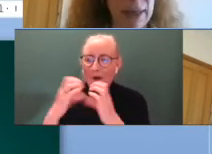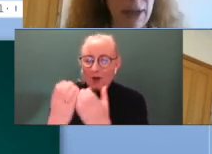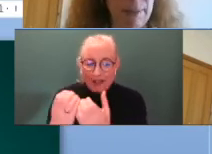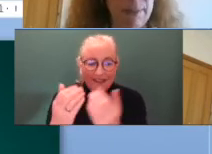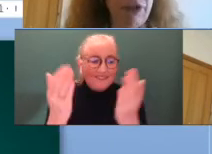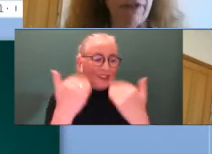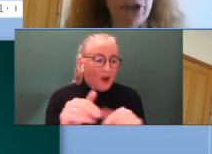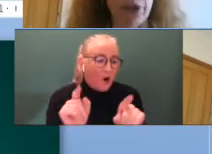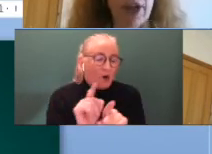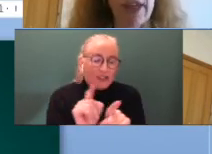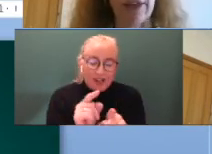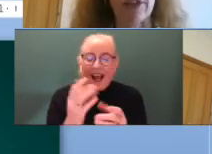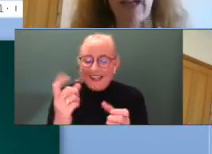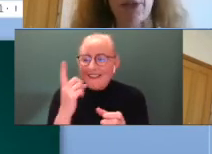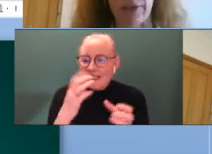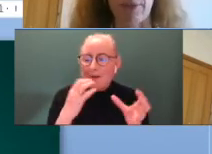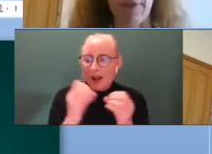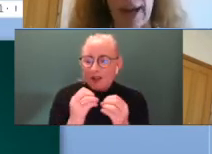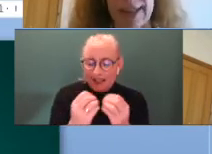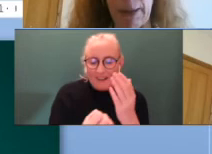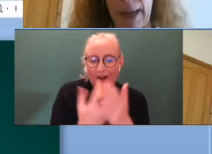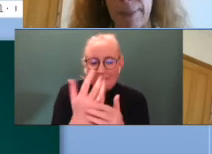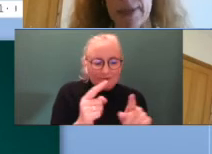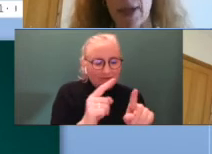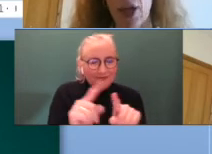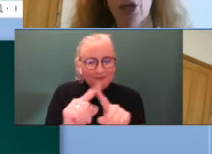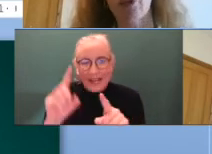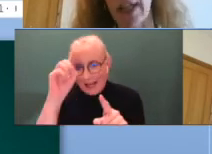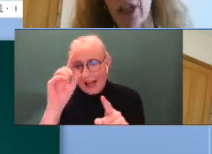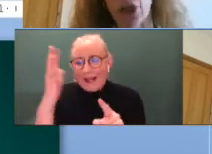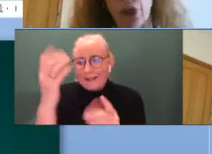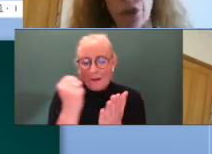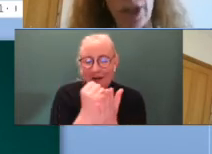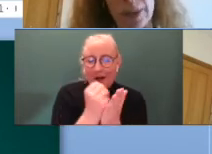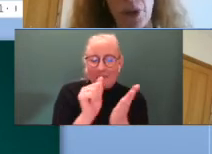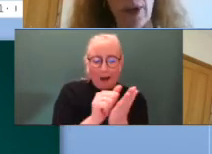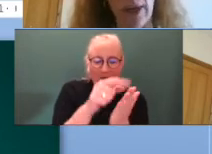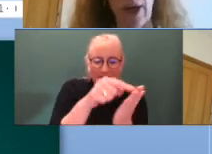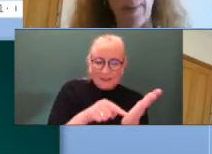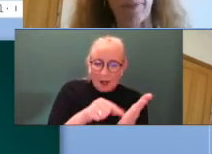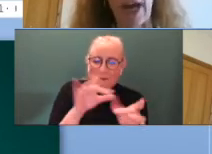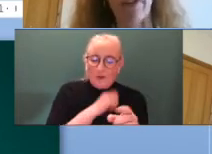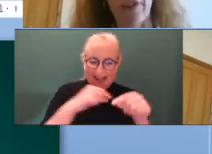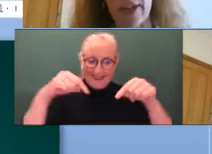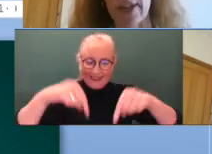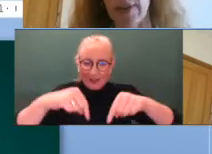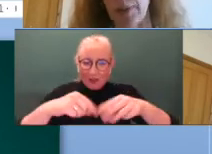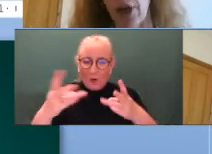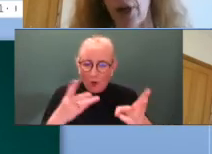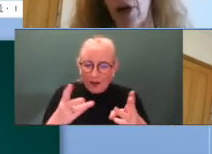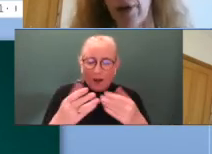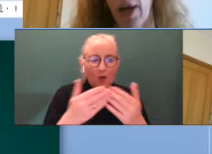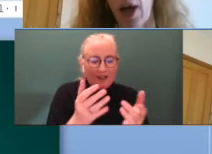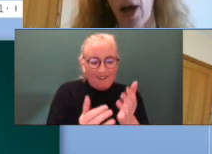said, made reference to, I think the development of a number of academic papers to really ensure that this work and the findings of this